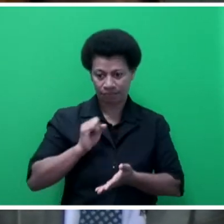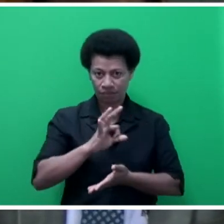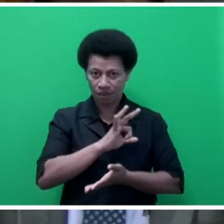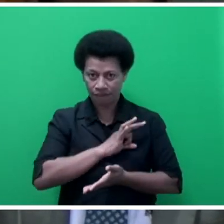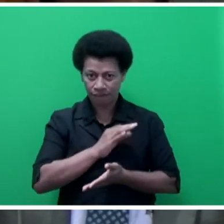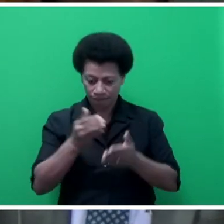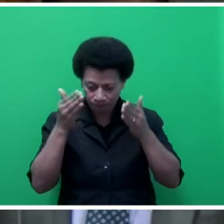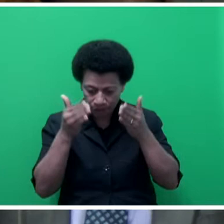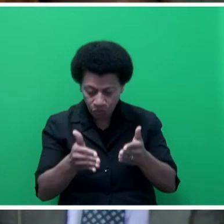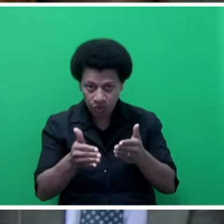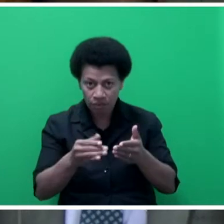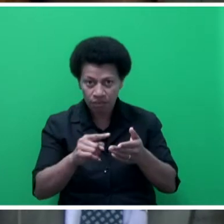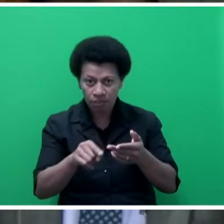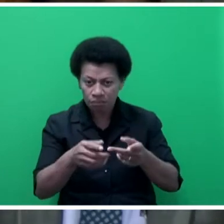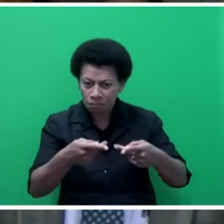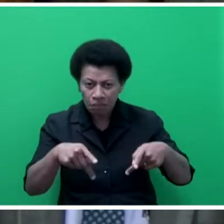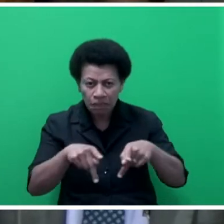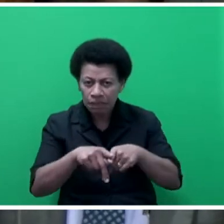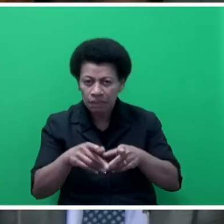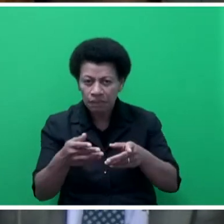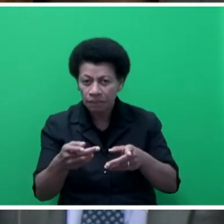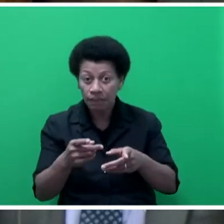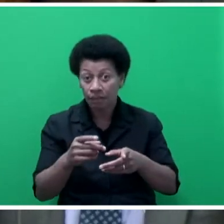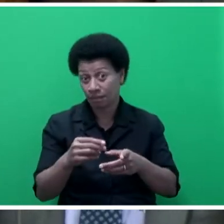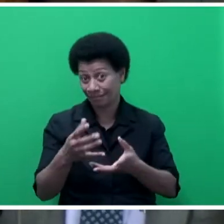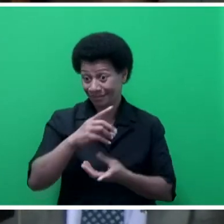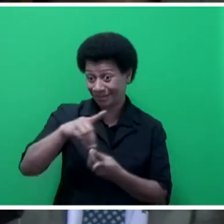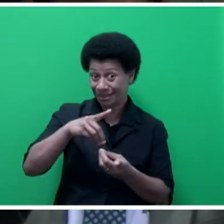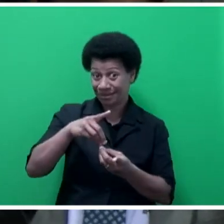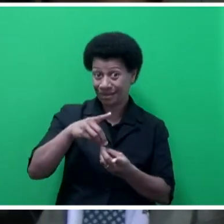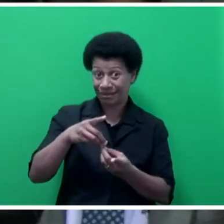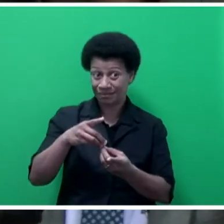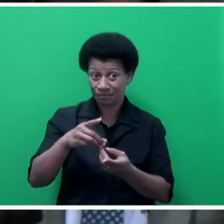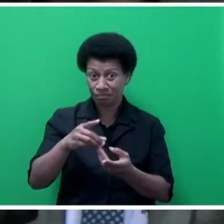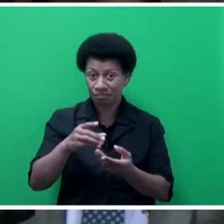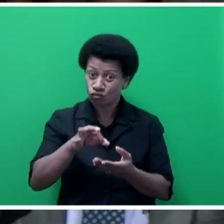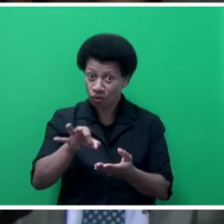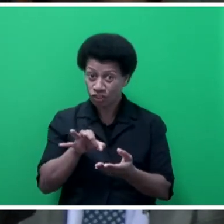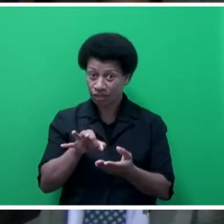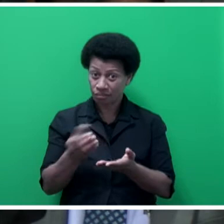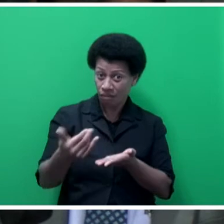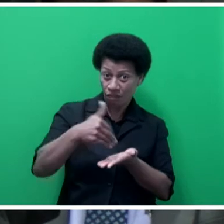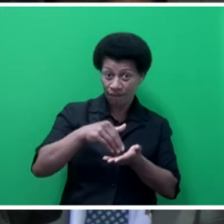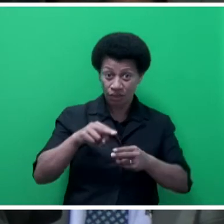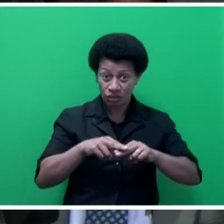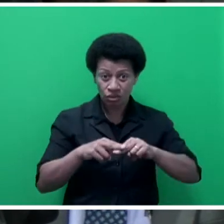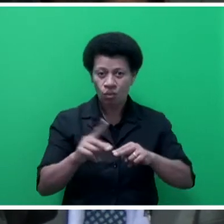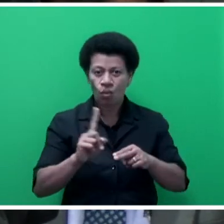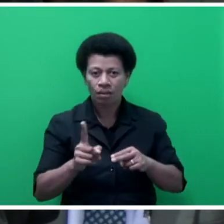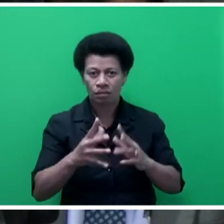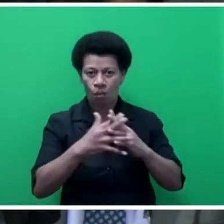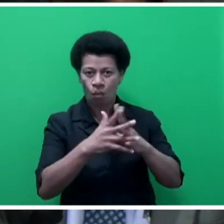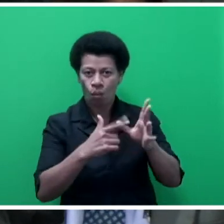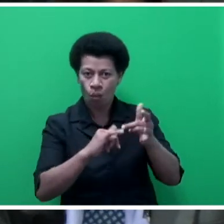put into these places before the disaster actually struck, but also the WASH capabilities in readiness for